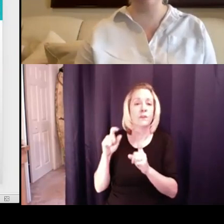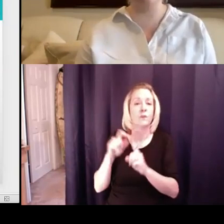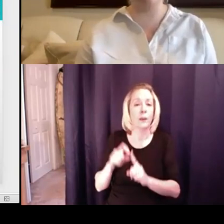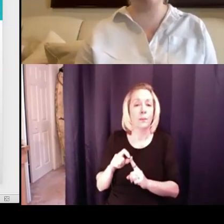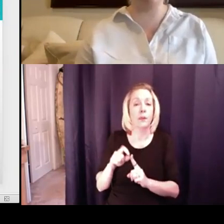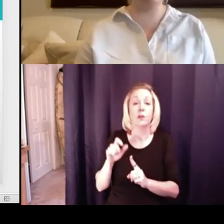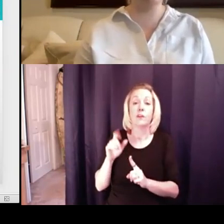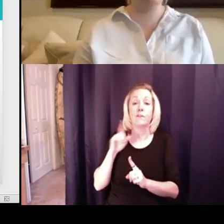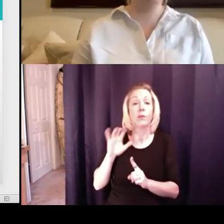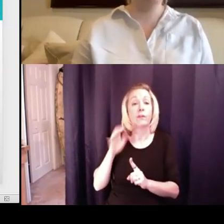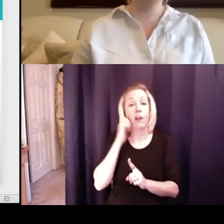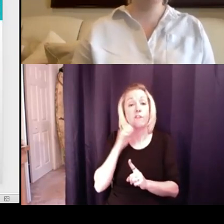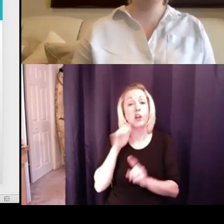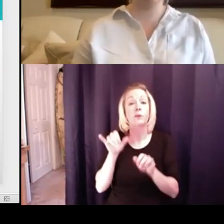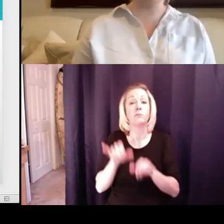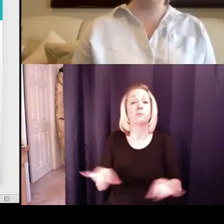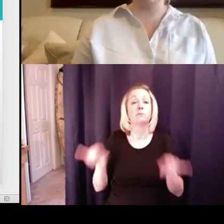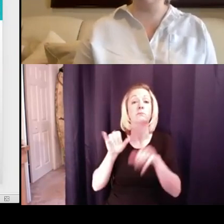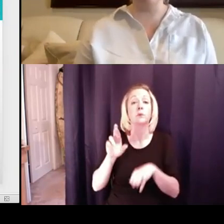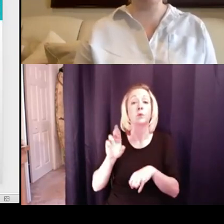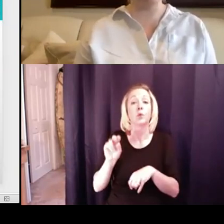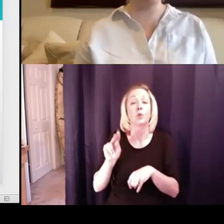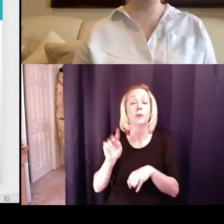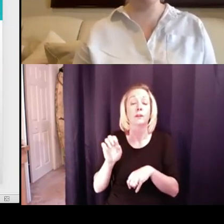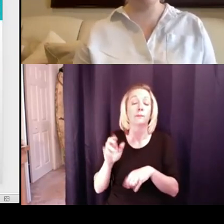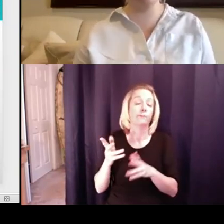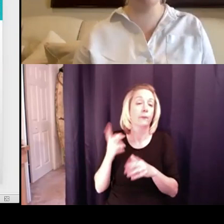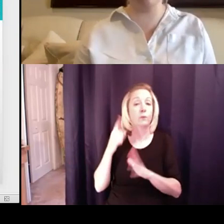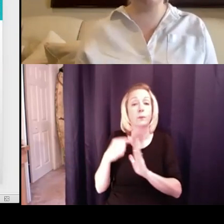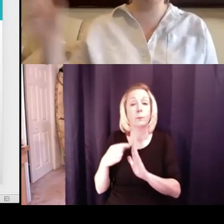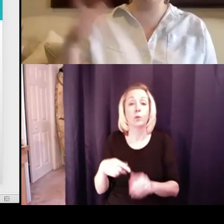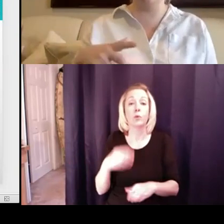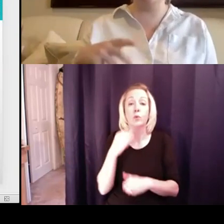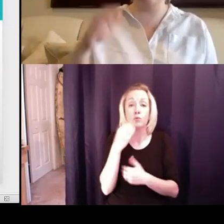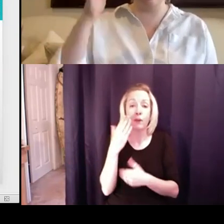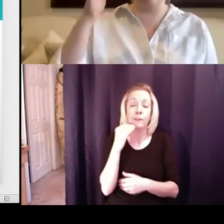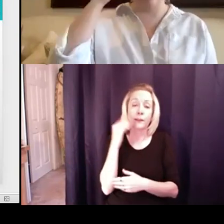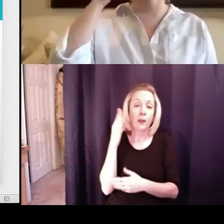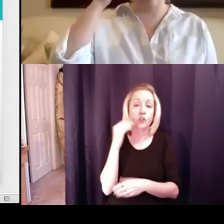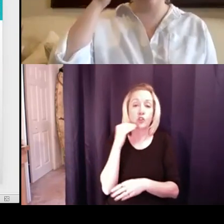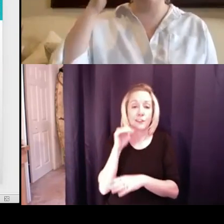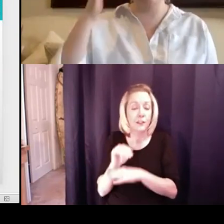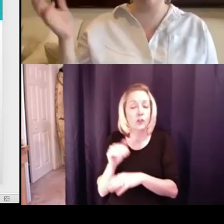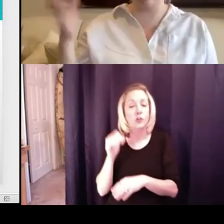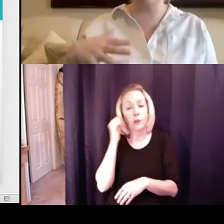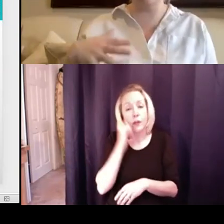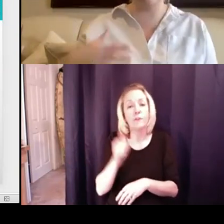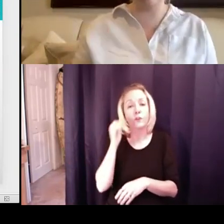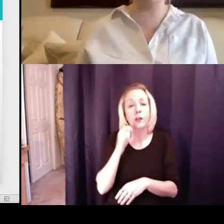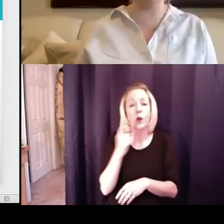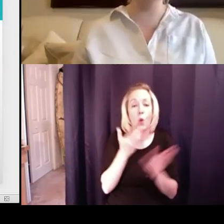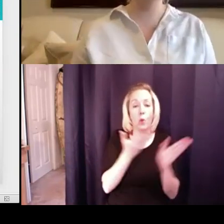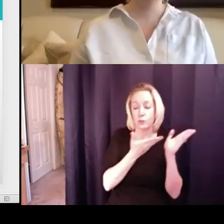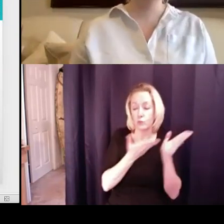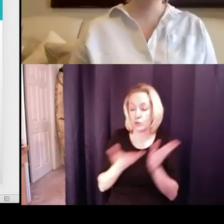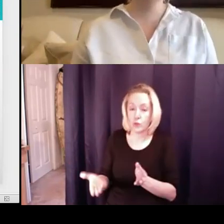right? So maybe for breakfast and lunch and dinner, you're always bringing the food over to your child at the